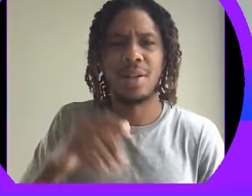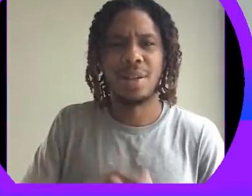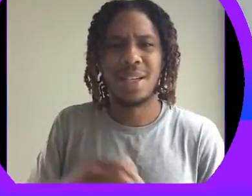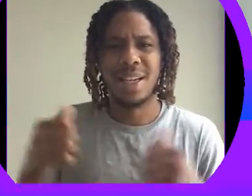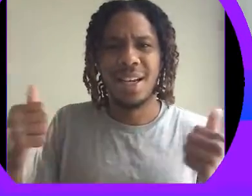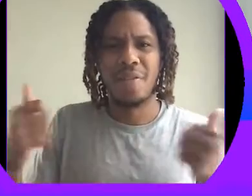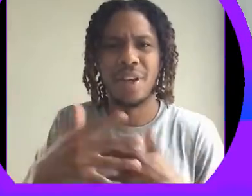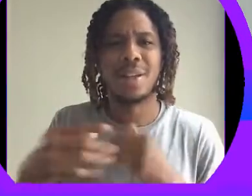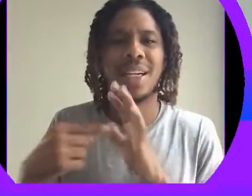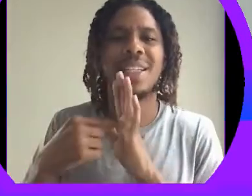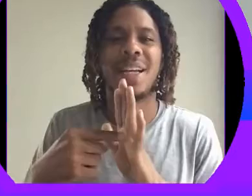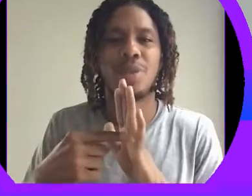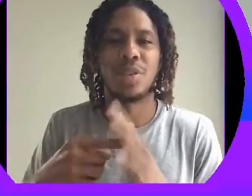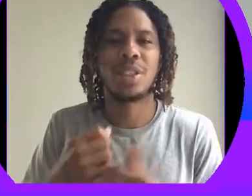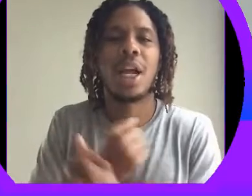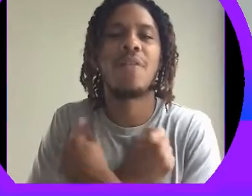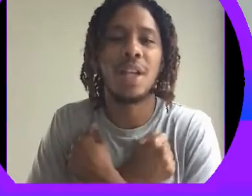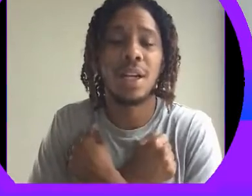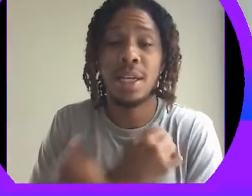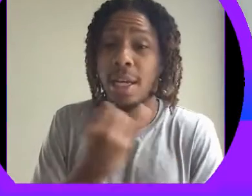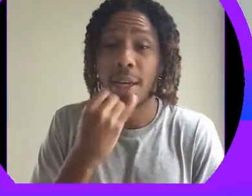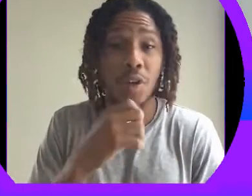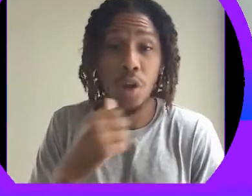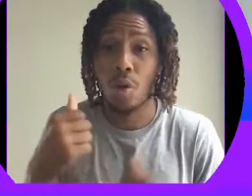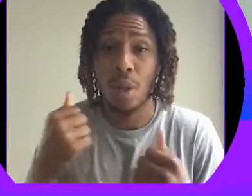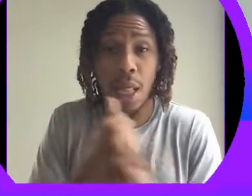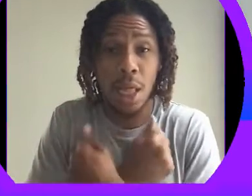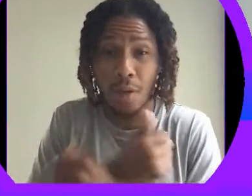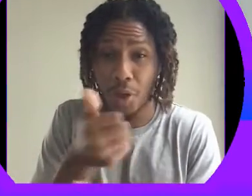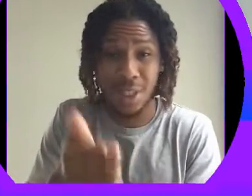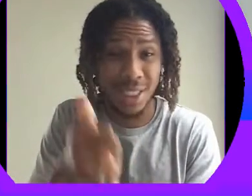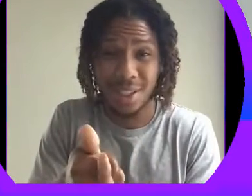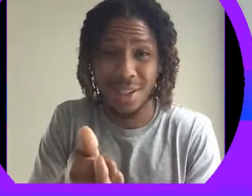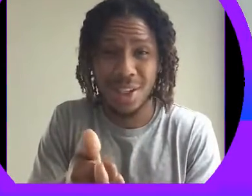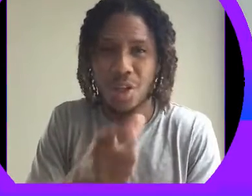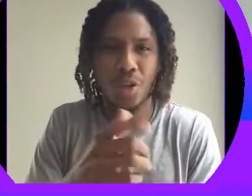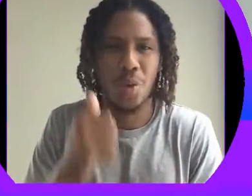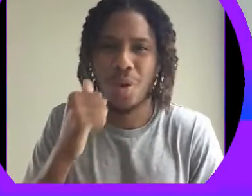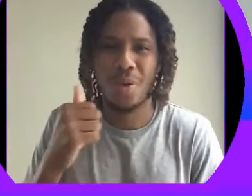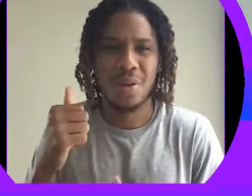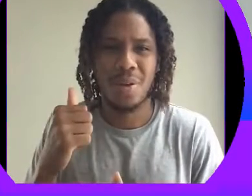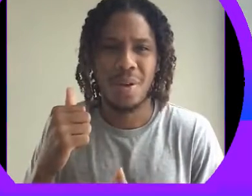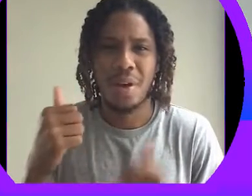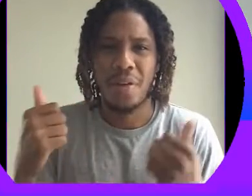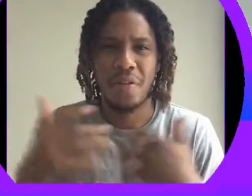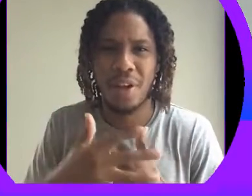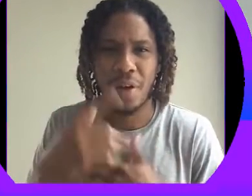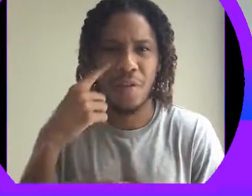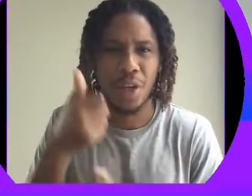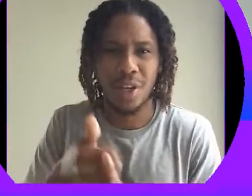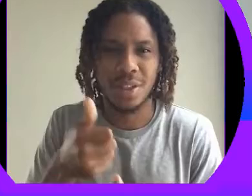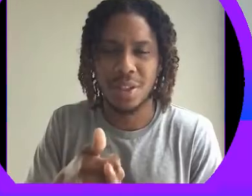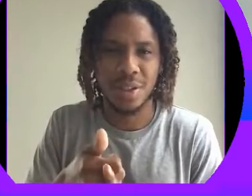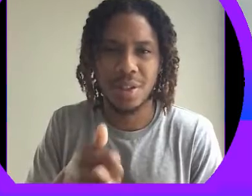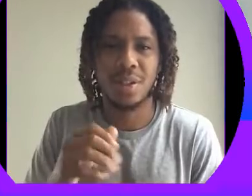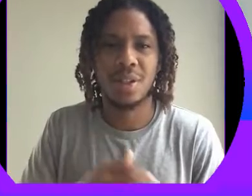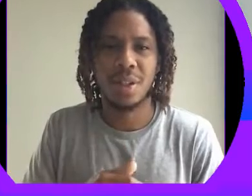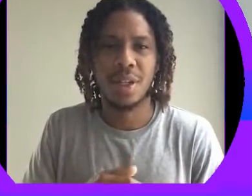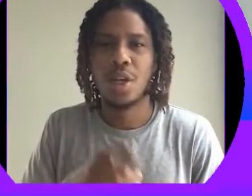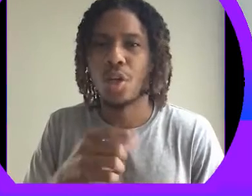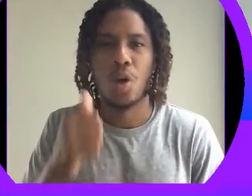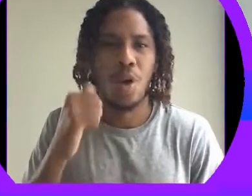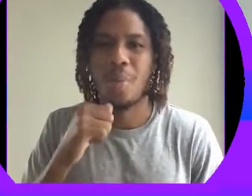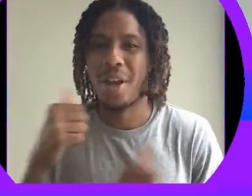Donawash. Fear is a demonstration of love. If you do not love yourself, you would not fear for yourself. You would